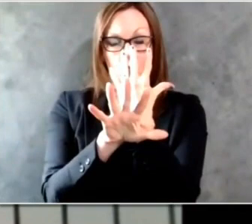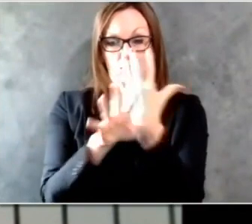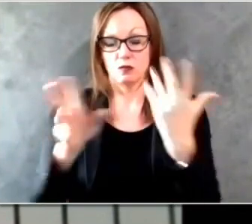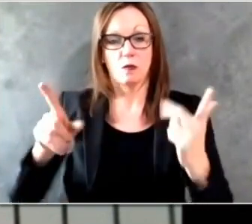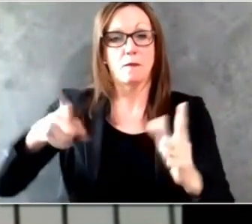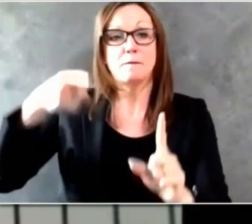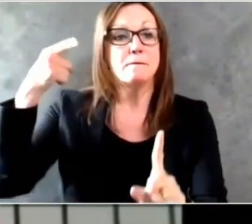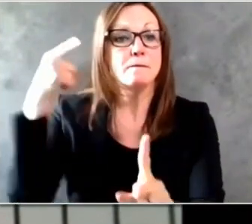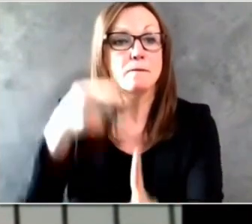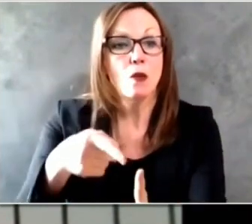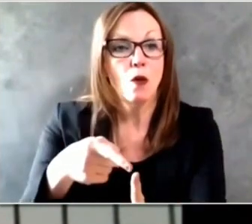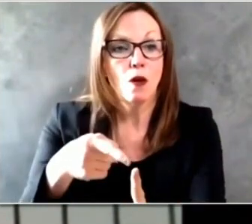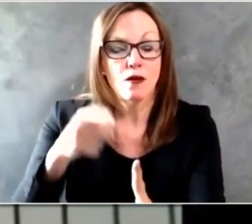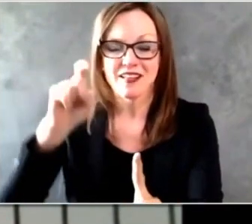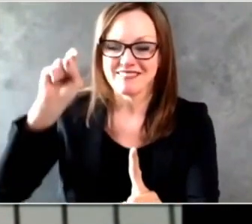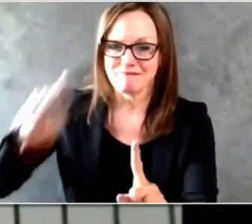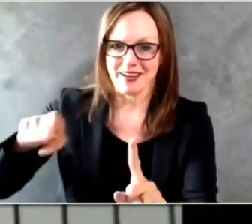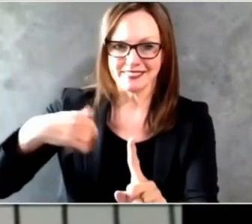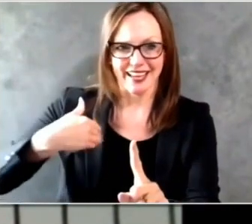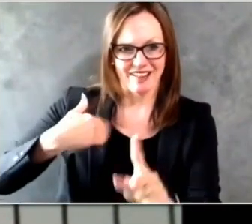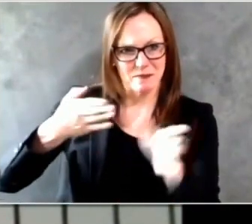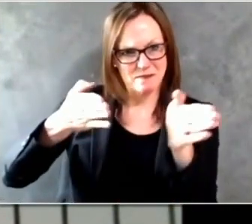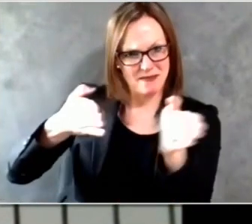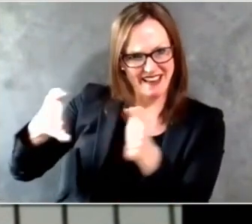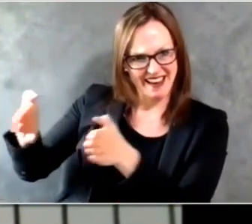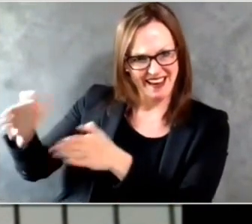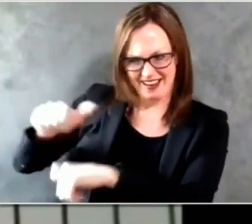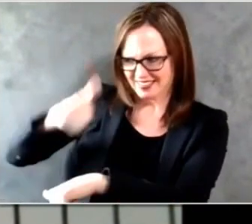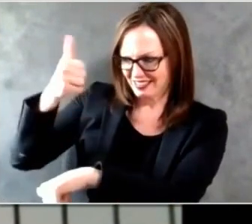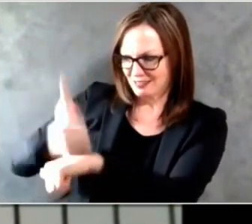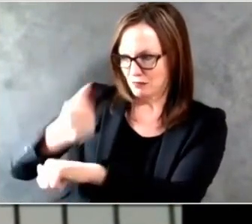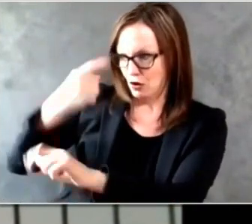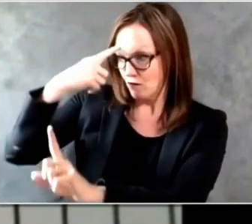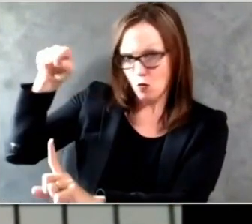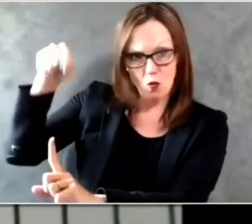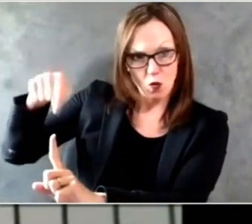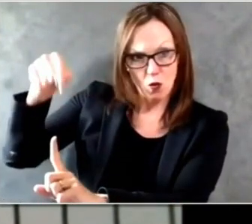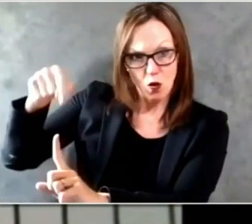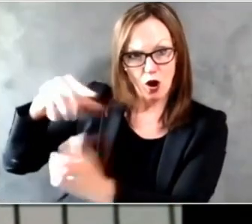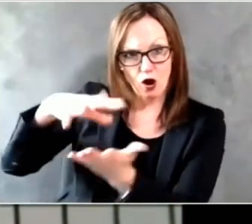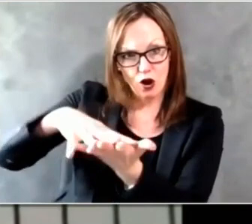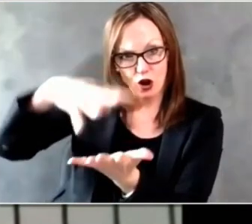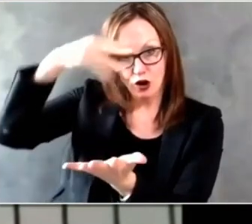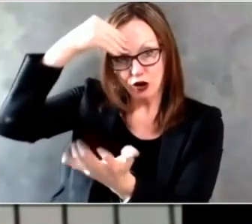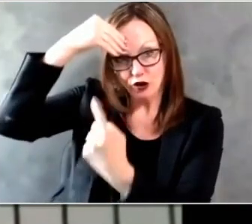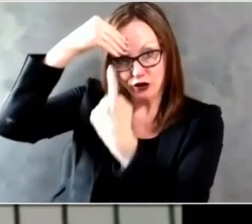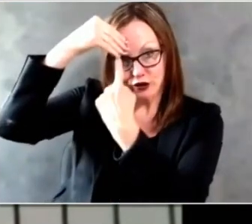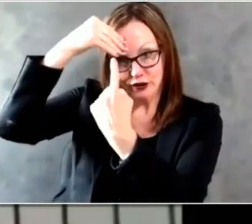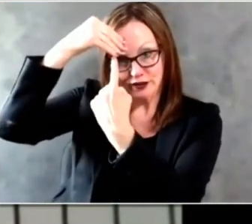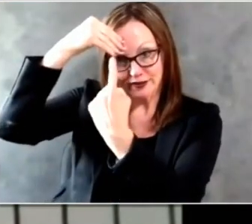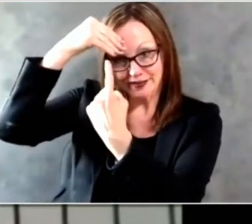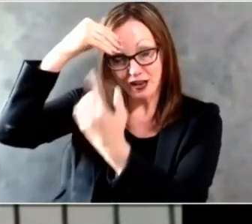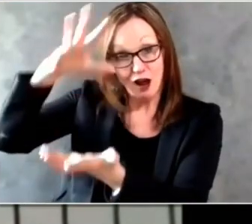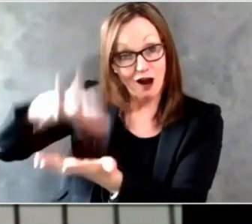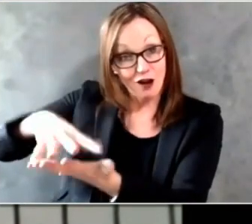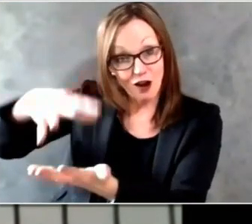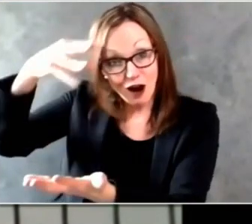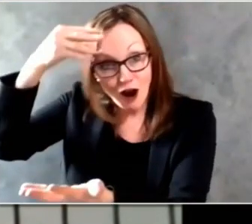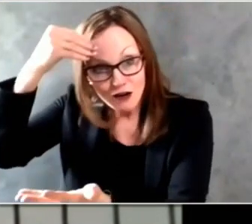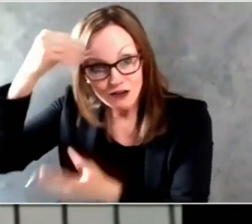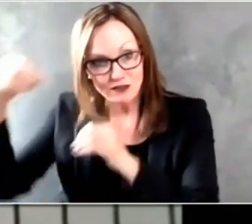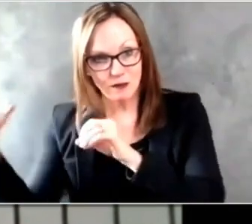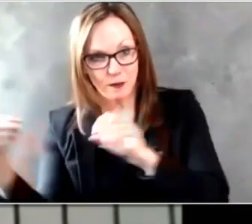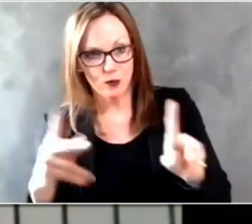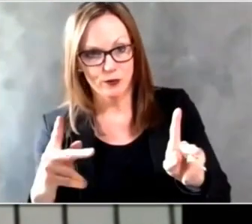those local decision makers, and, you know, and certainly, you know, the people, you know, on an individual